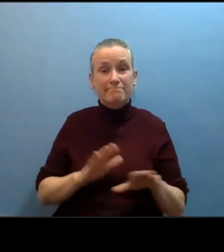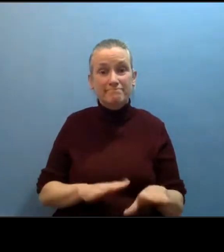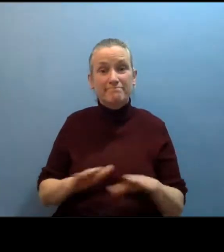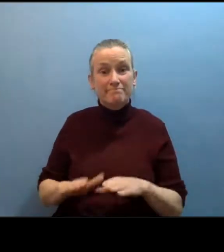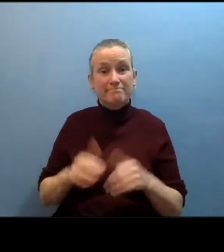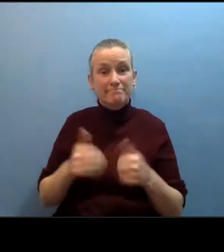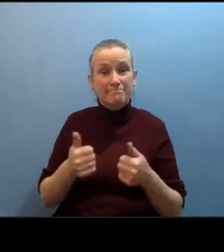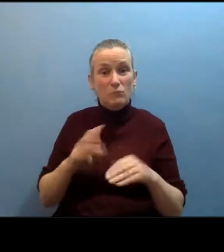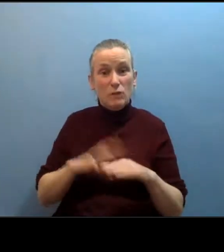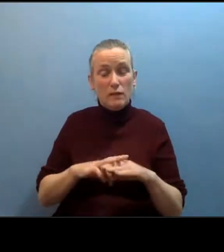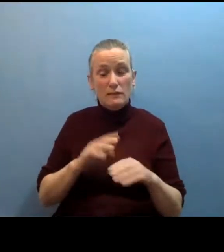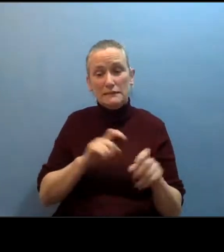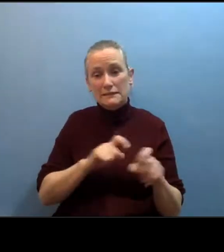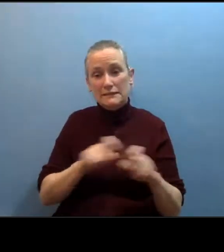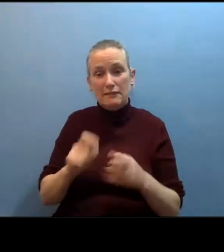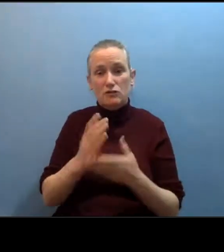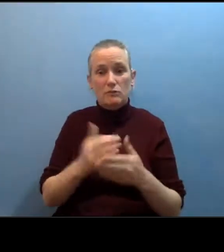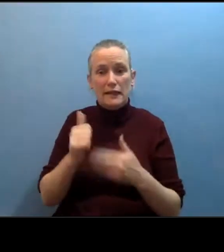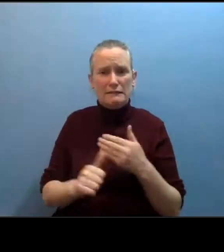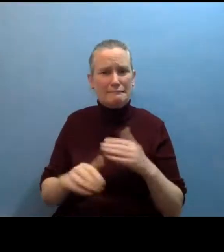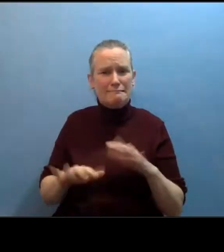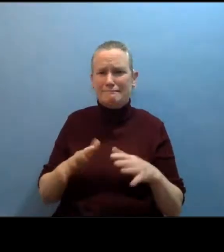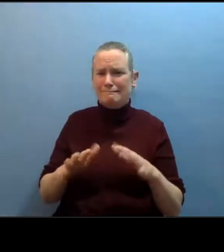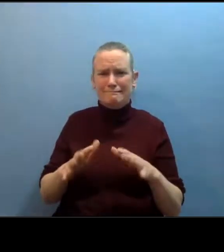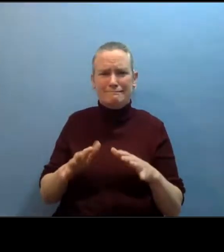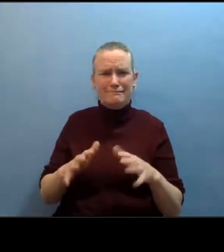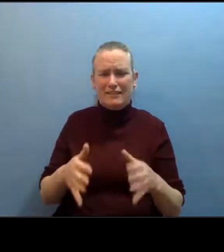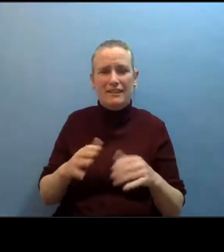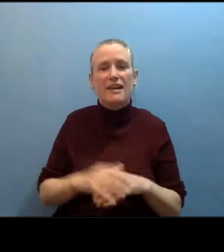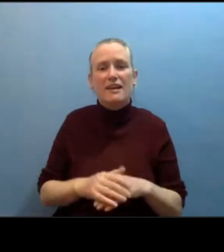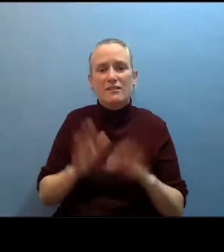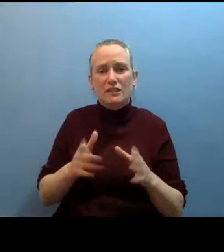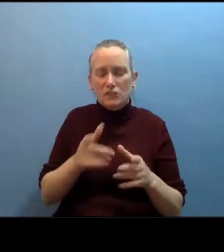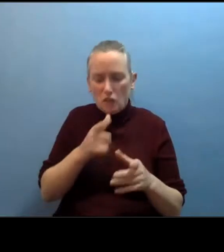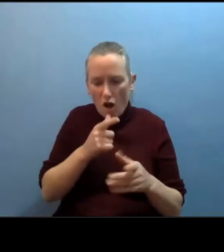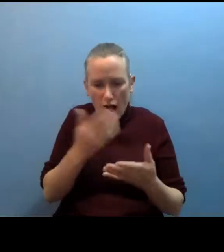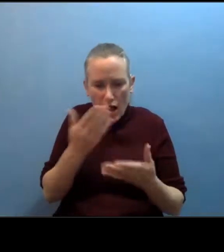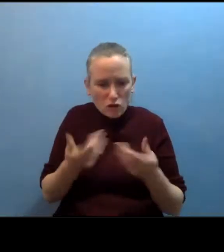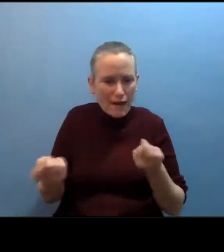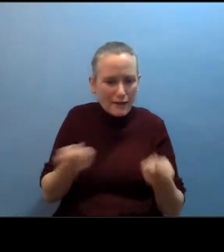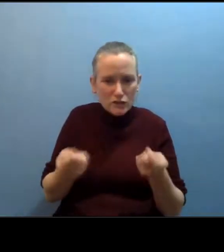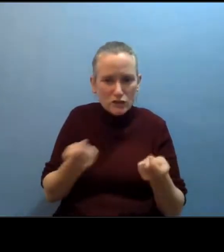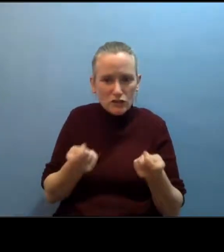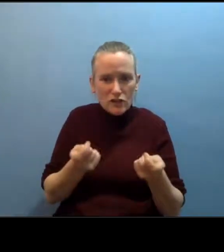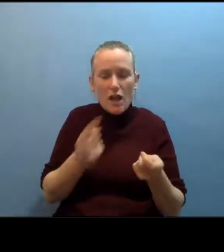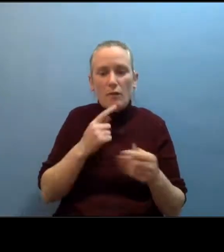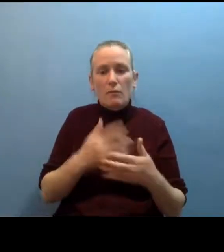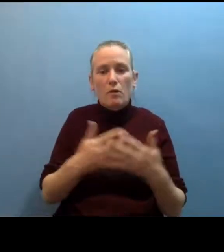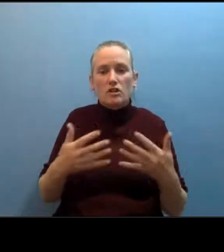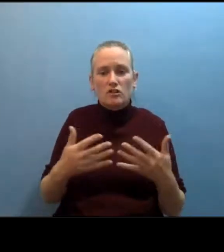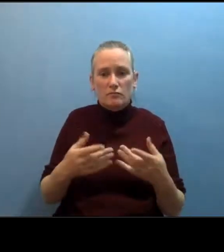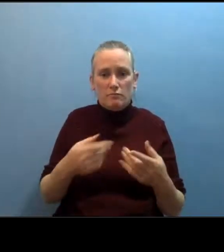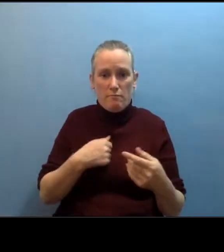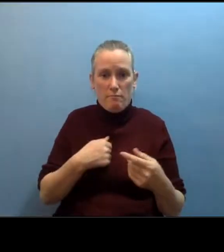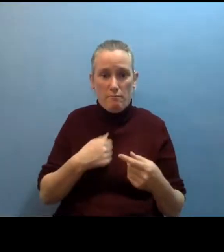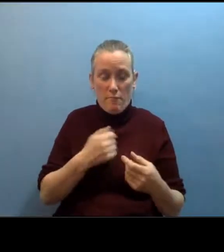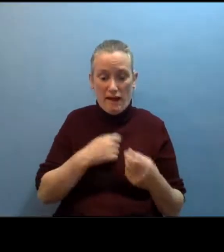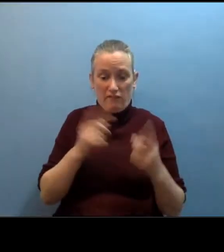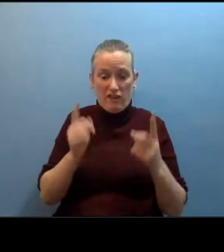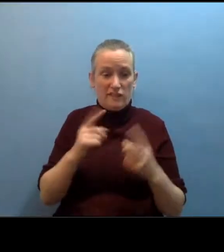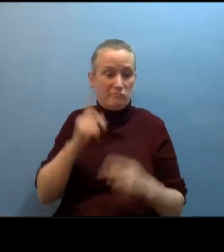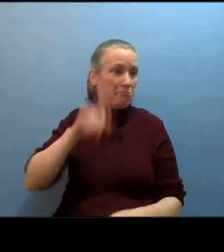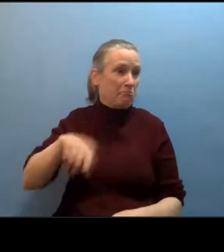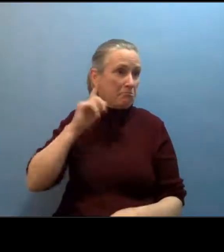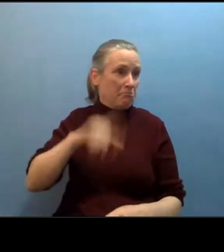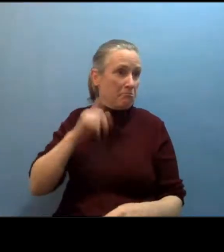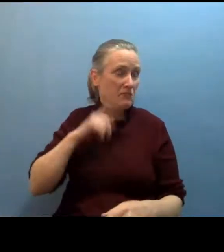has wobbly days. And we've talked to her about different ways for her to manage, but much of the advice I give, she dismisses as she thinks I don't